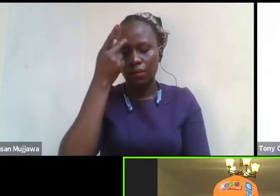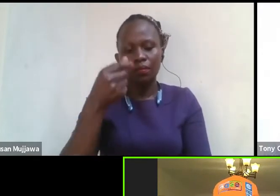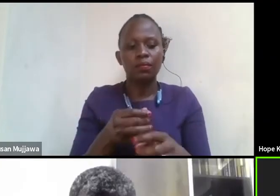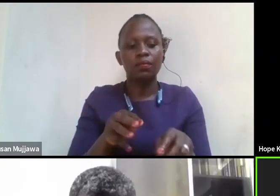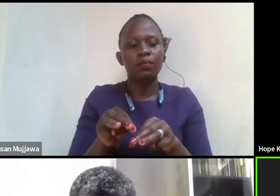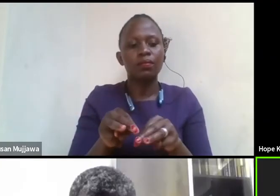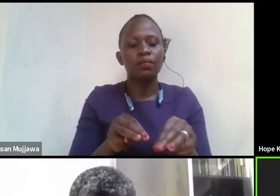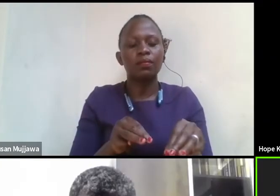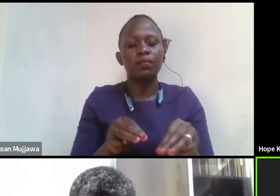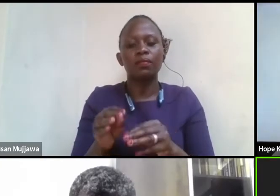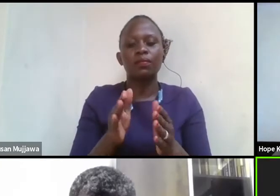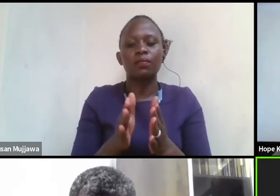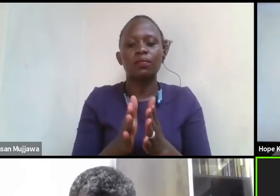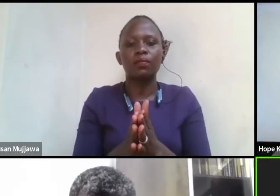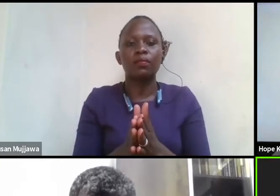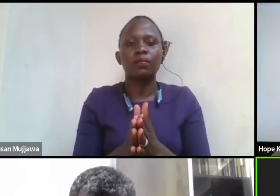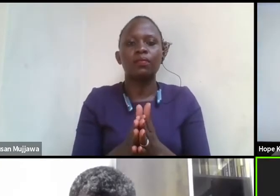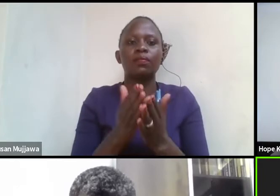hope, for joining us.